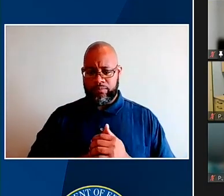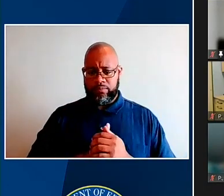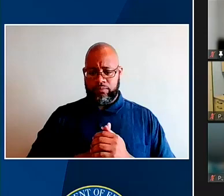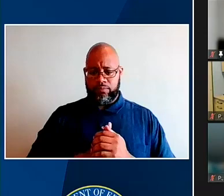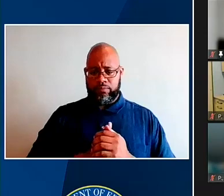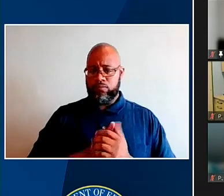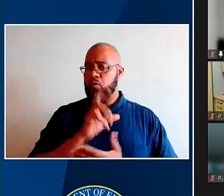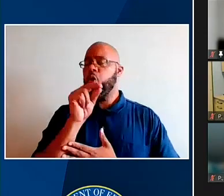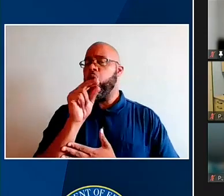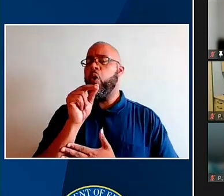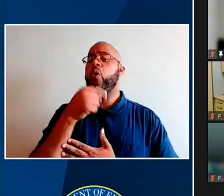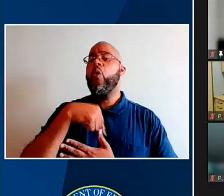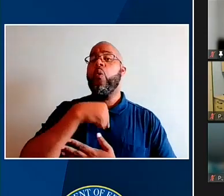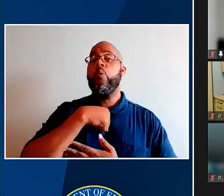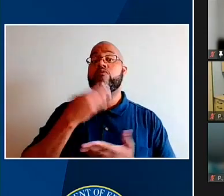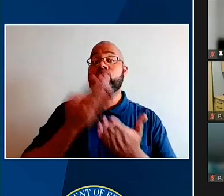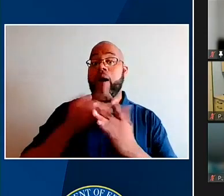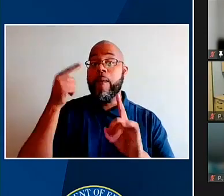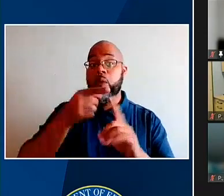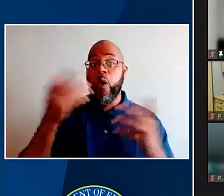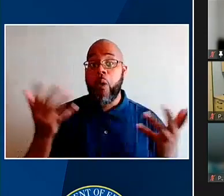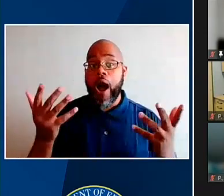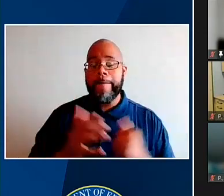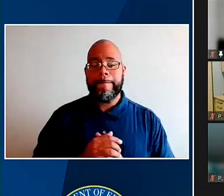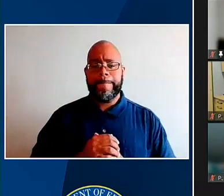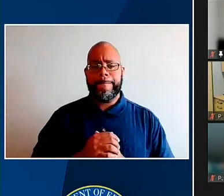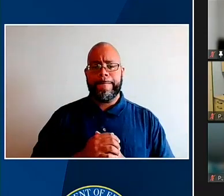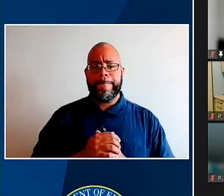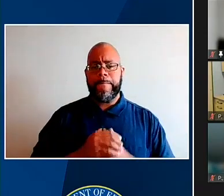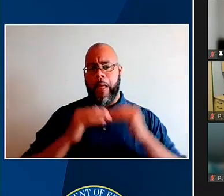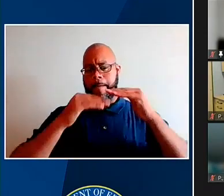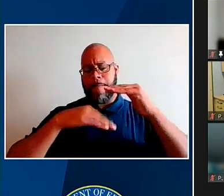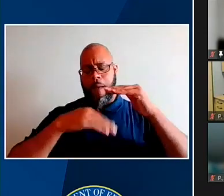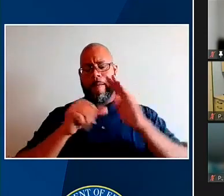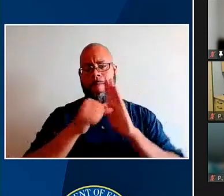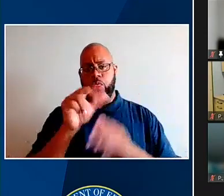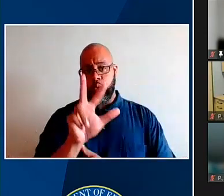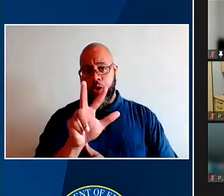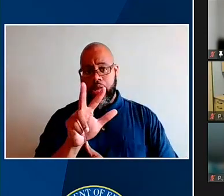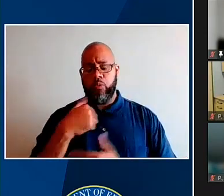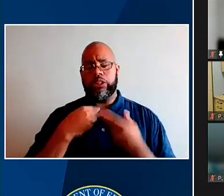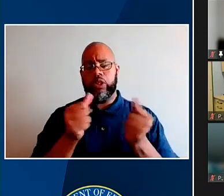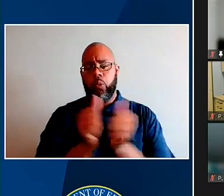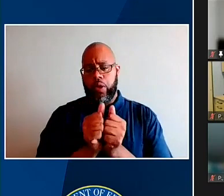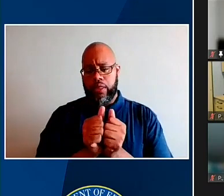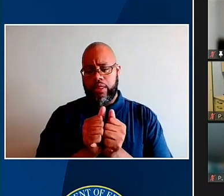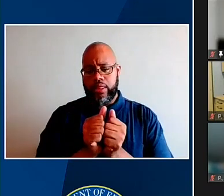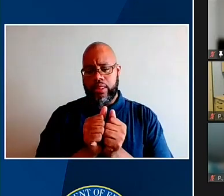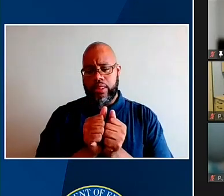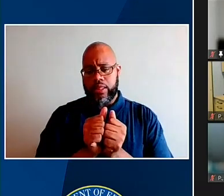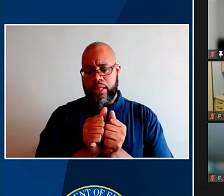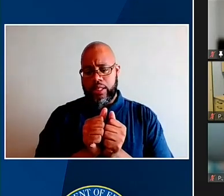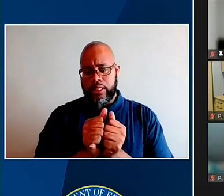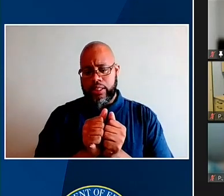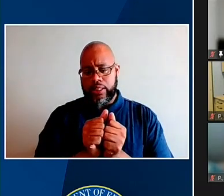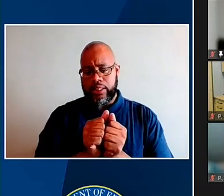No, we are at the bottom of page 3, and we're dealing with a